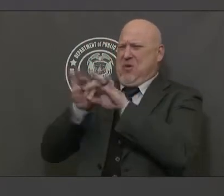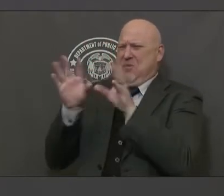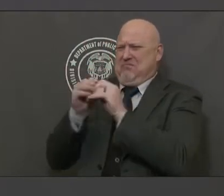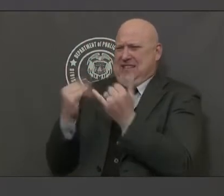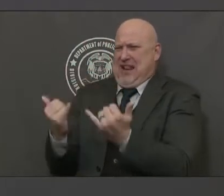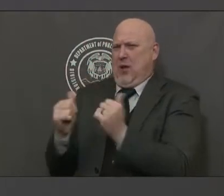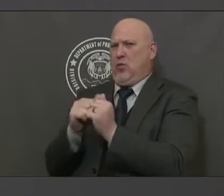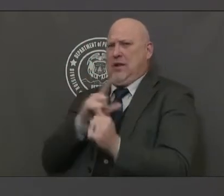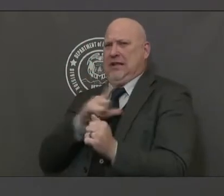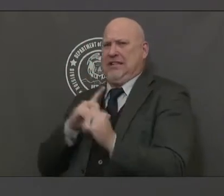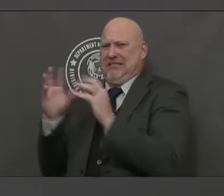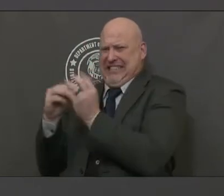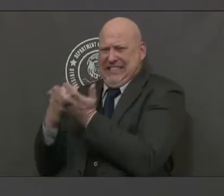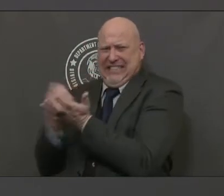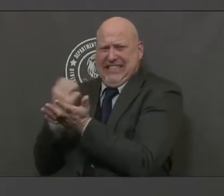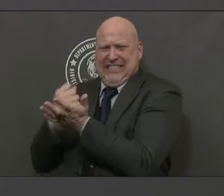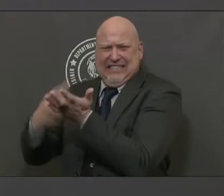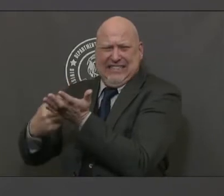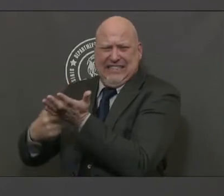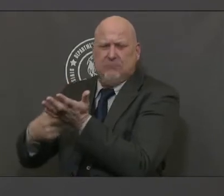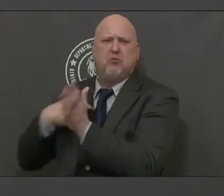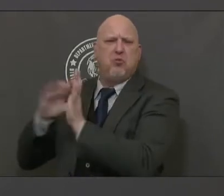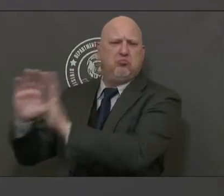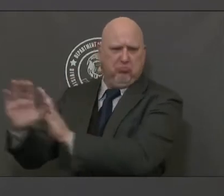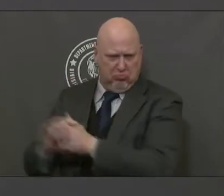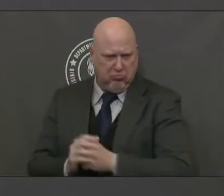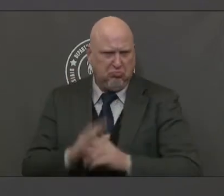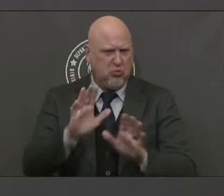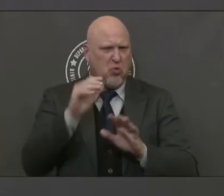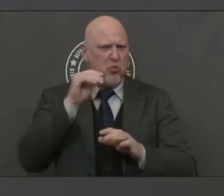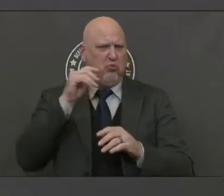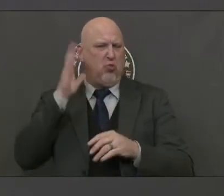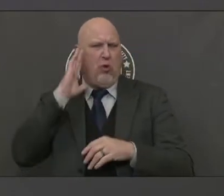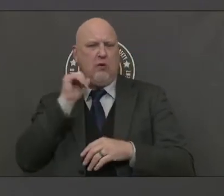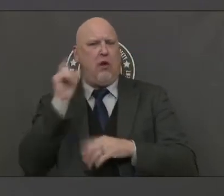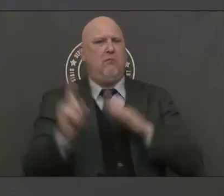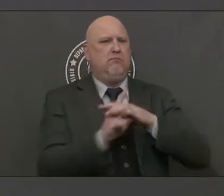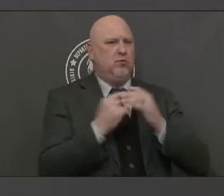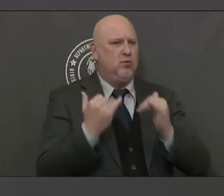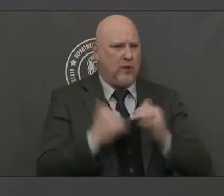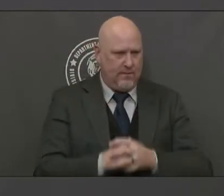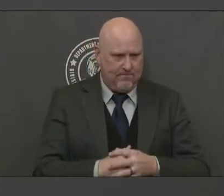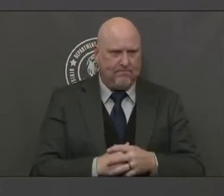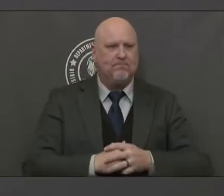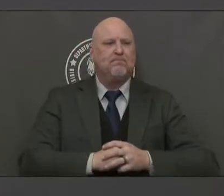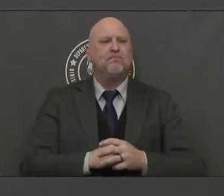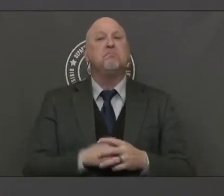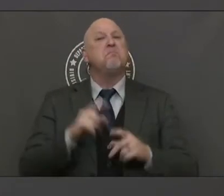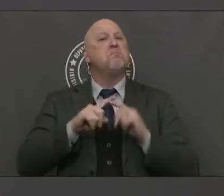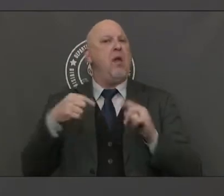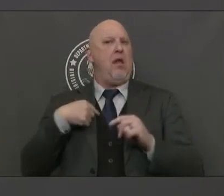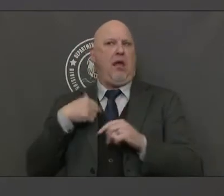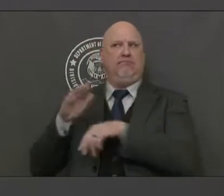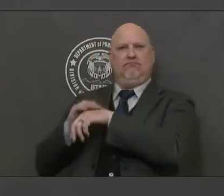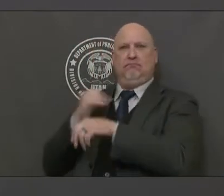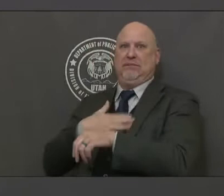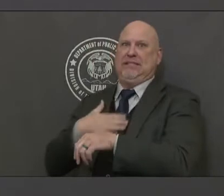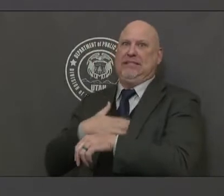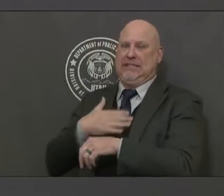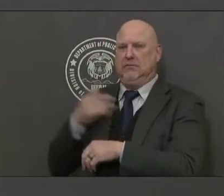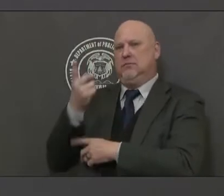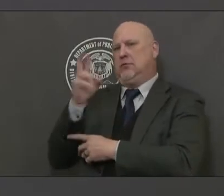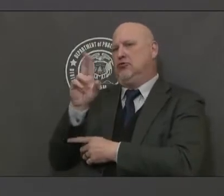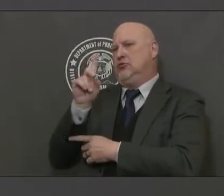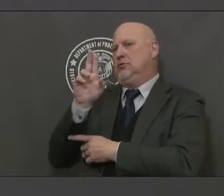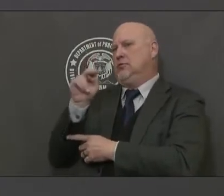So we'll excuse her for today, but I'm excited to have Dr. Dunn with us today as always. So a week ago, I